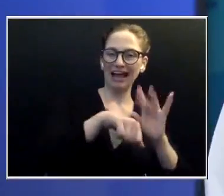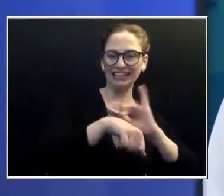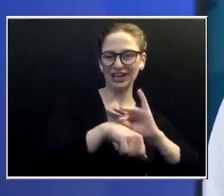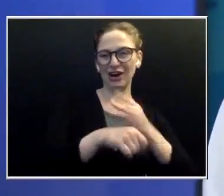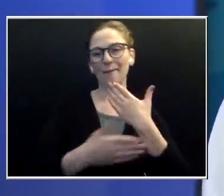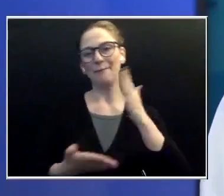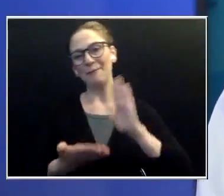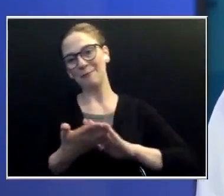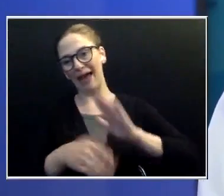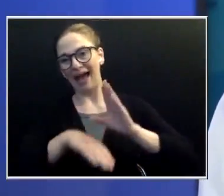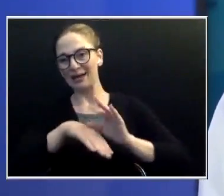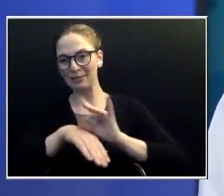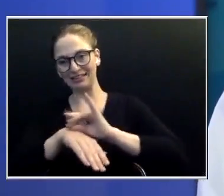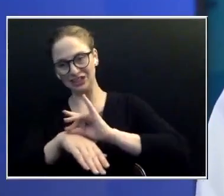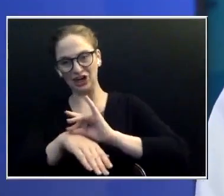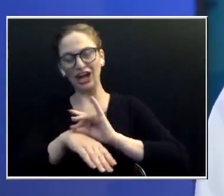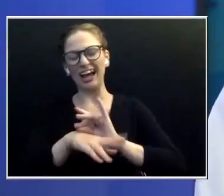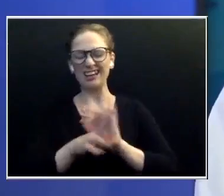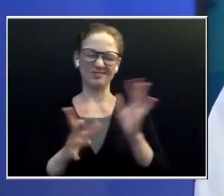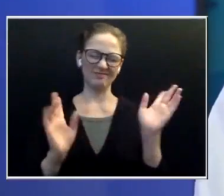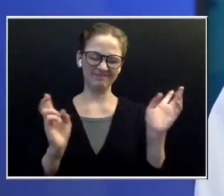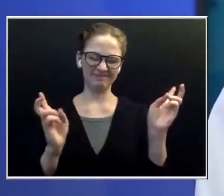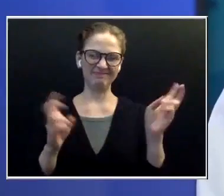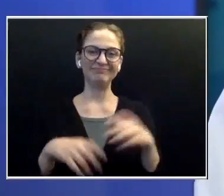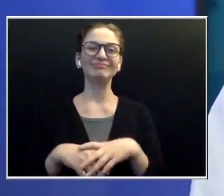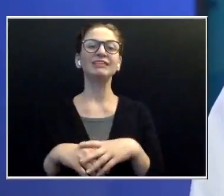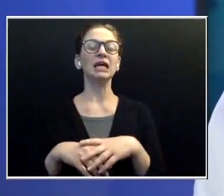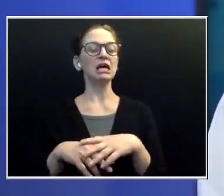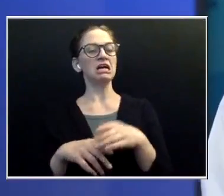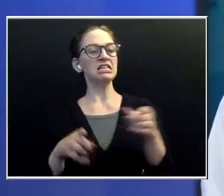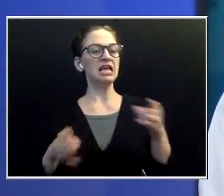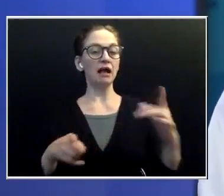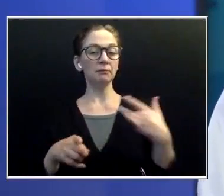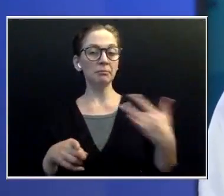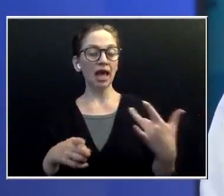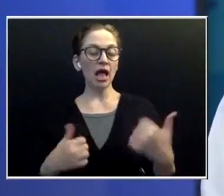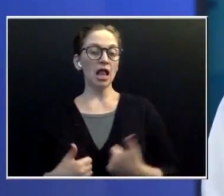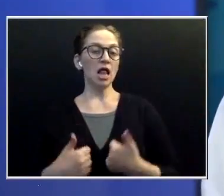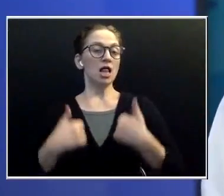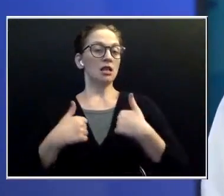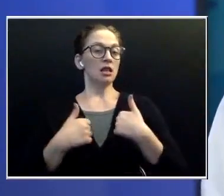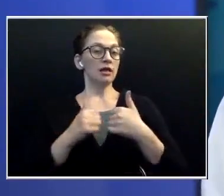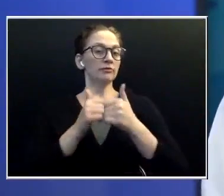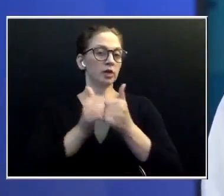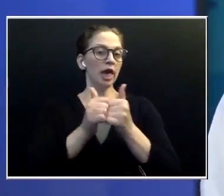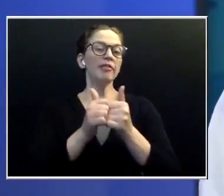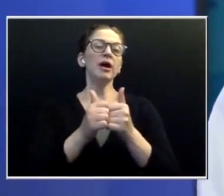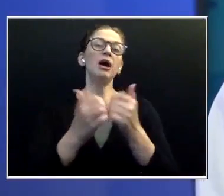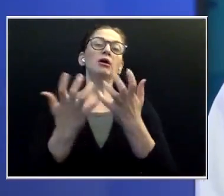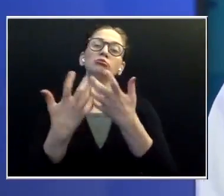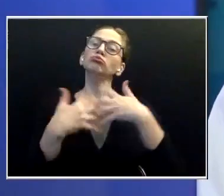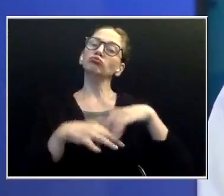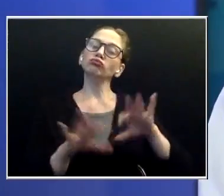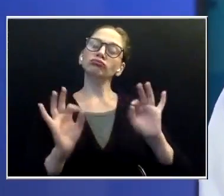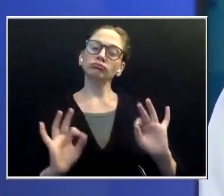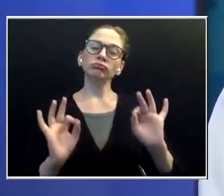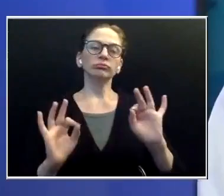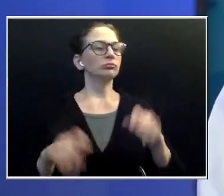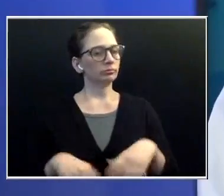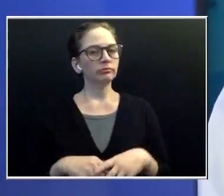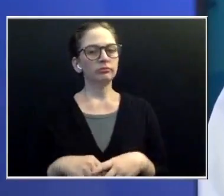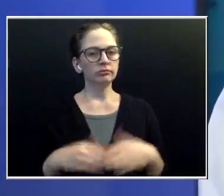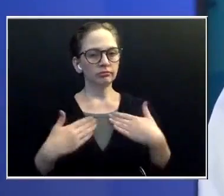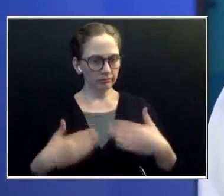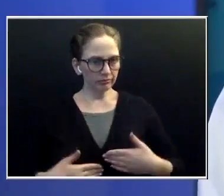guys and the bad guys. They live together in harmony to keep us healthy. And when the balance